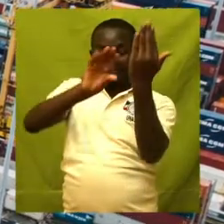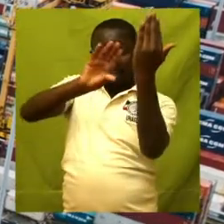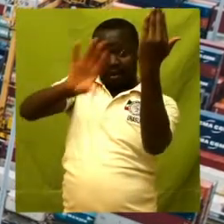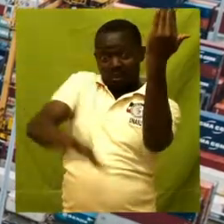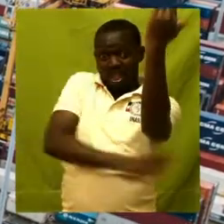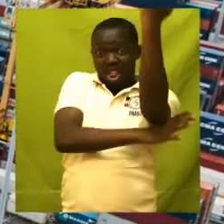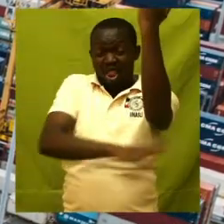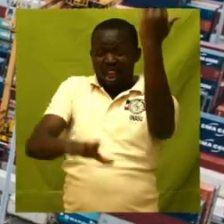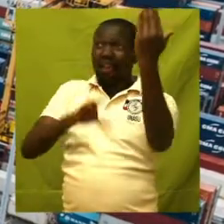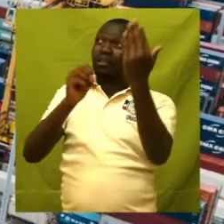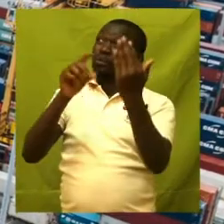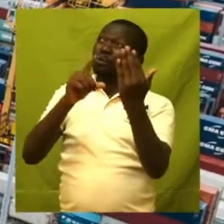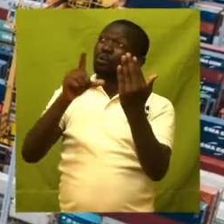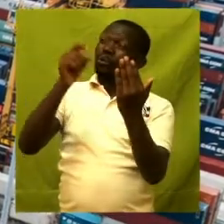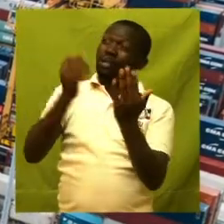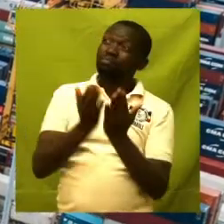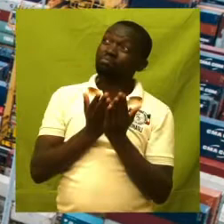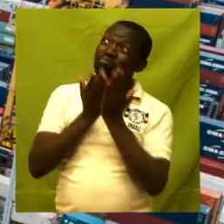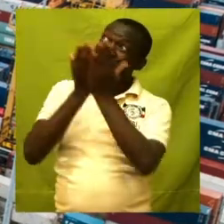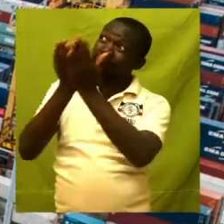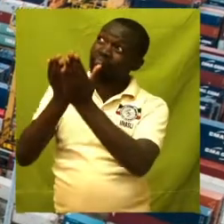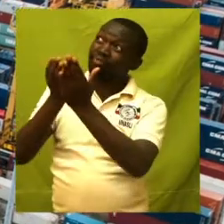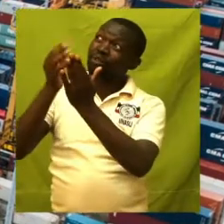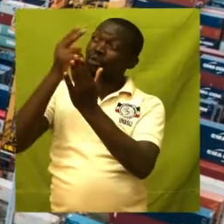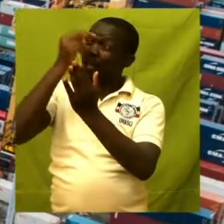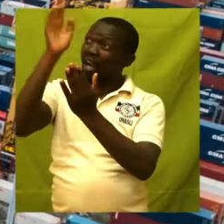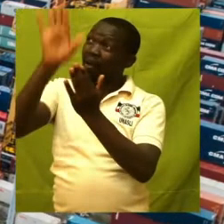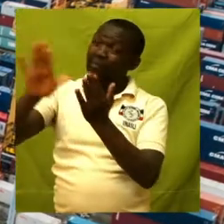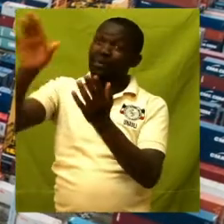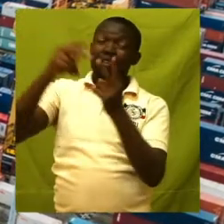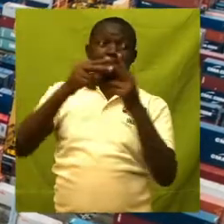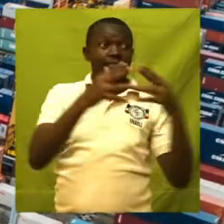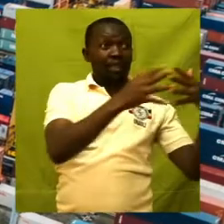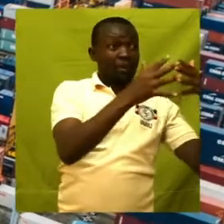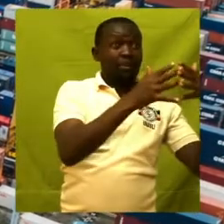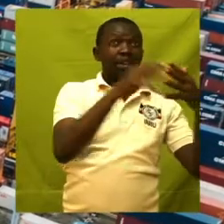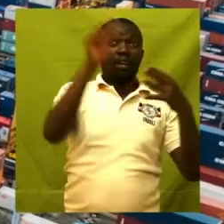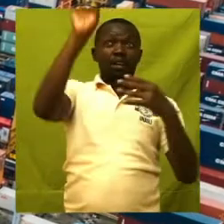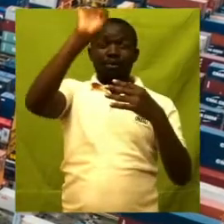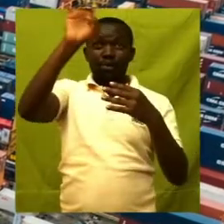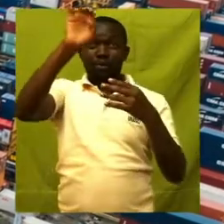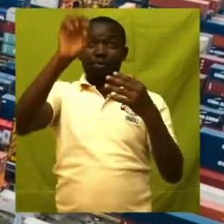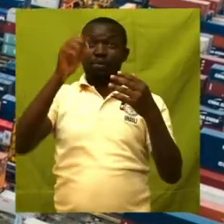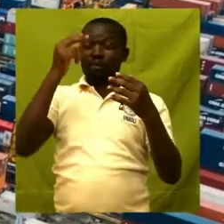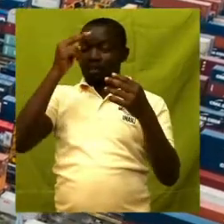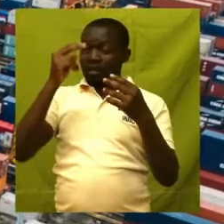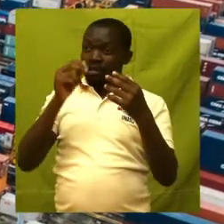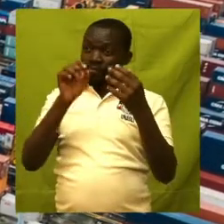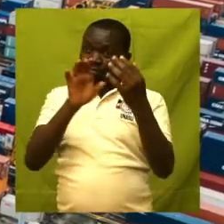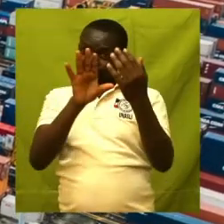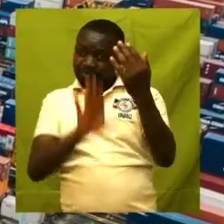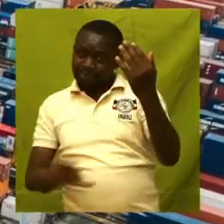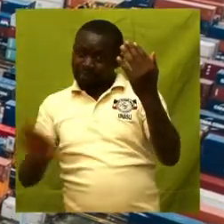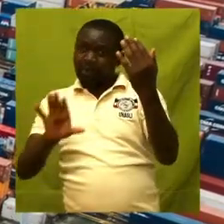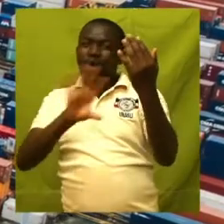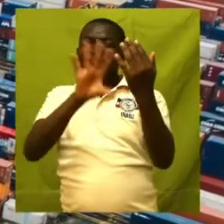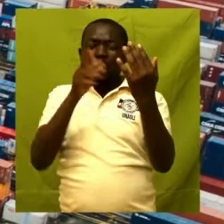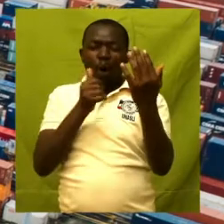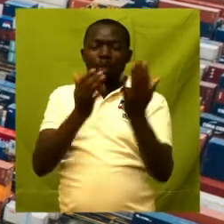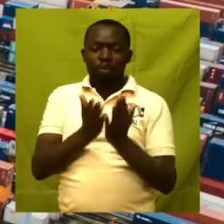to America, go to Asia, go to Europe across the large oceans